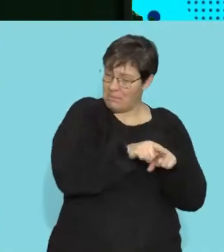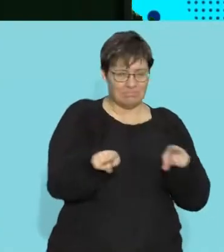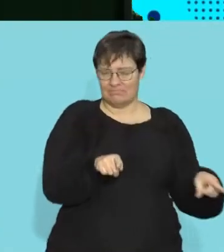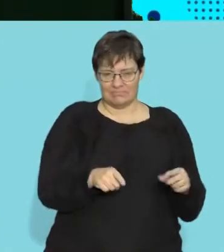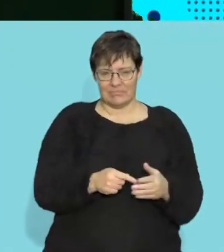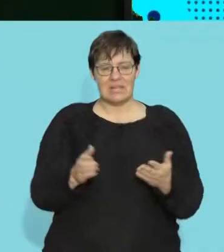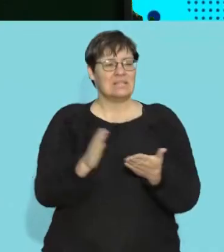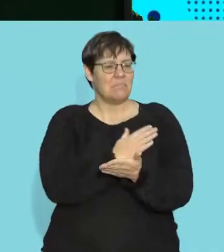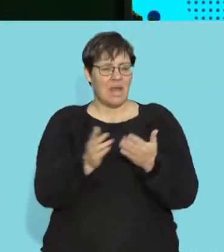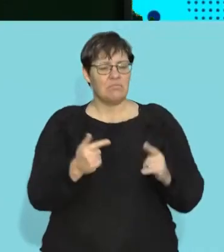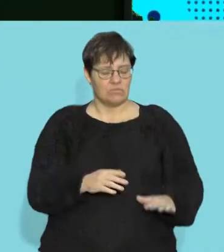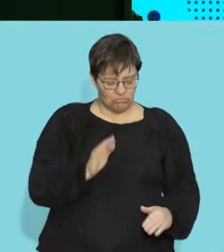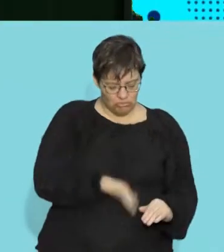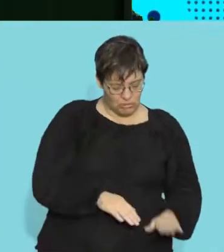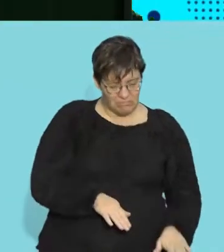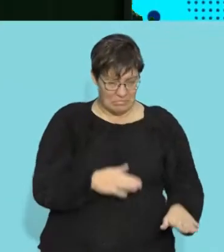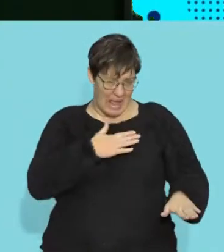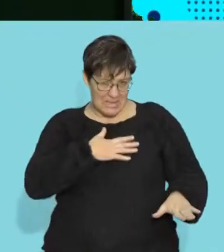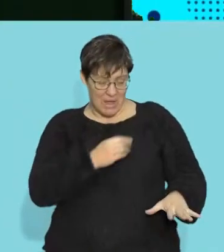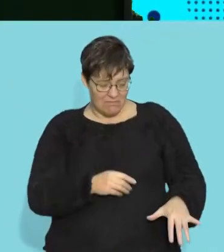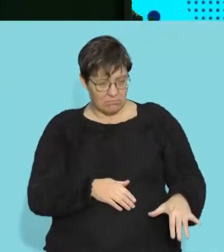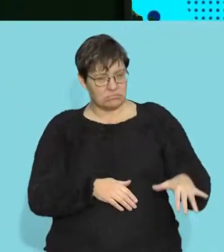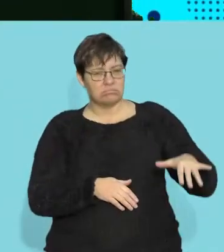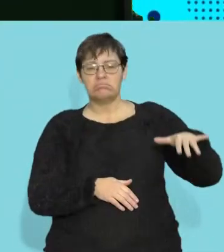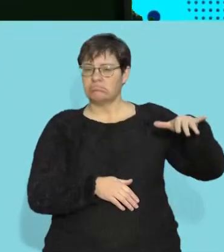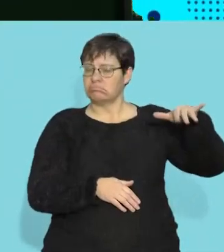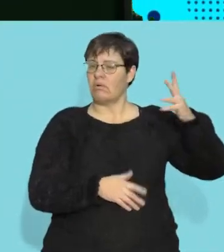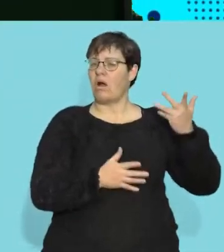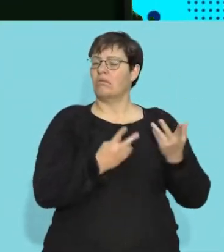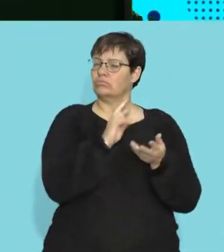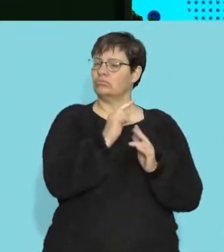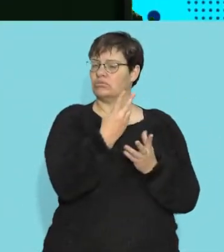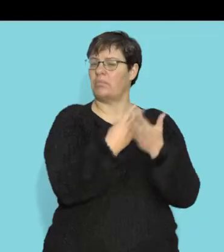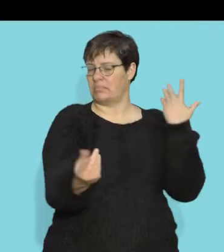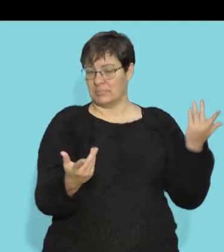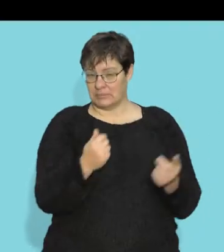it, right? But if you do have asthma, you'll see most of the time they'll have that inhaler with them.